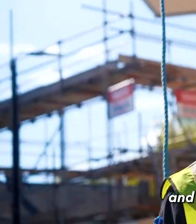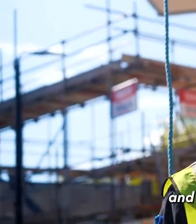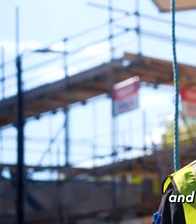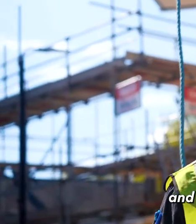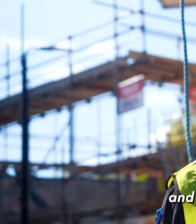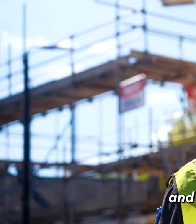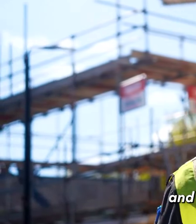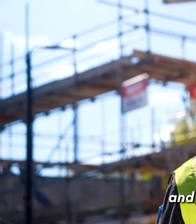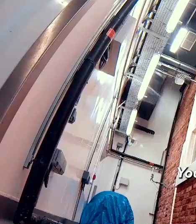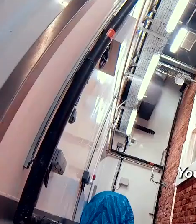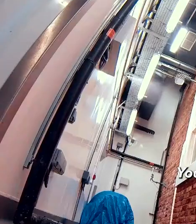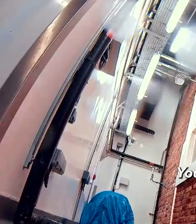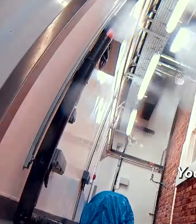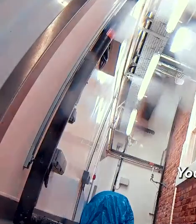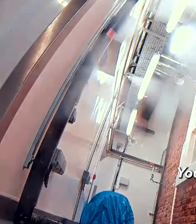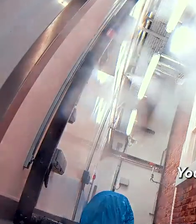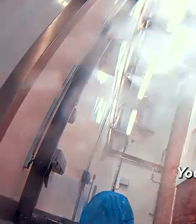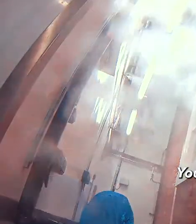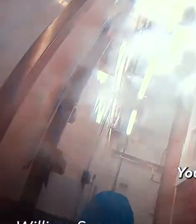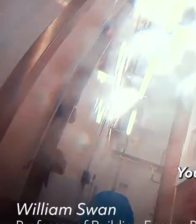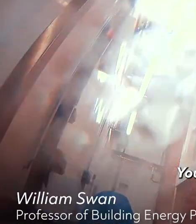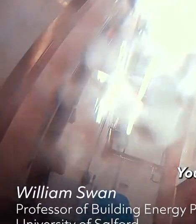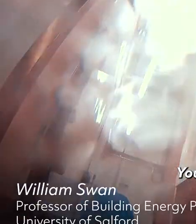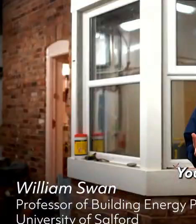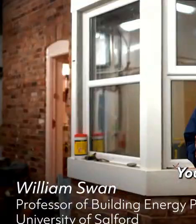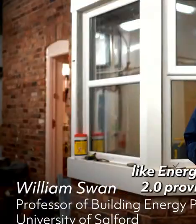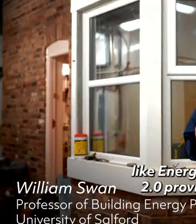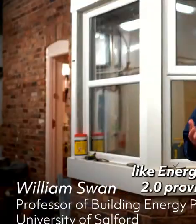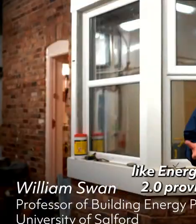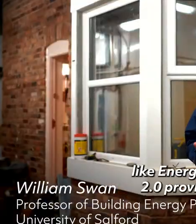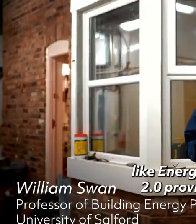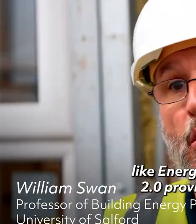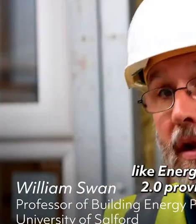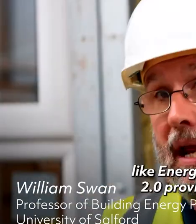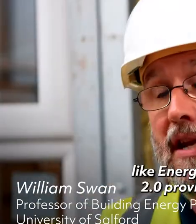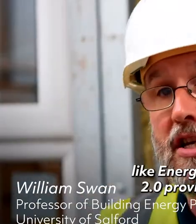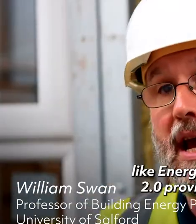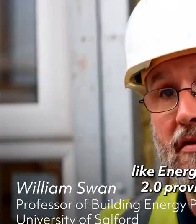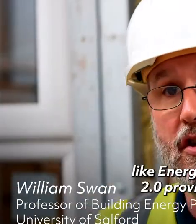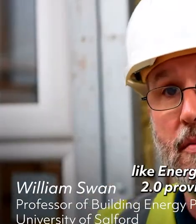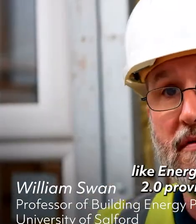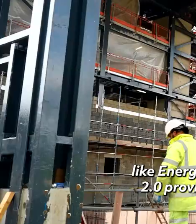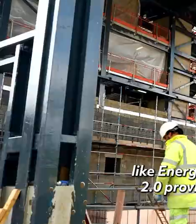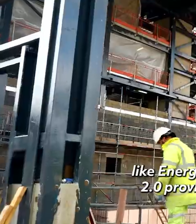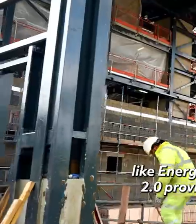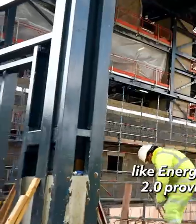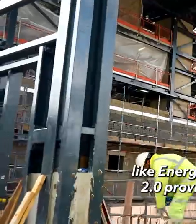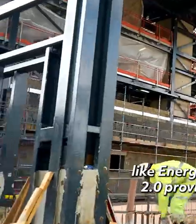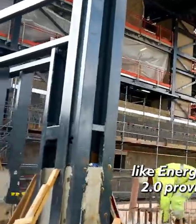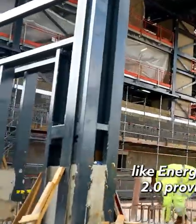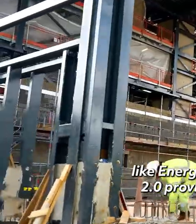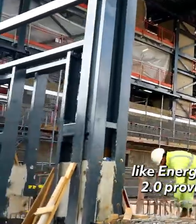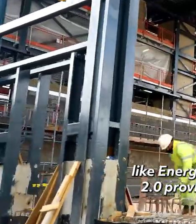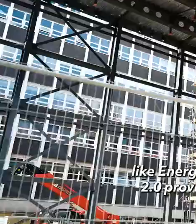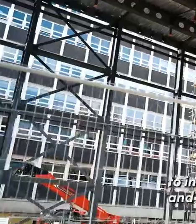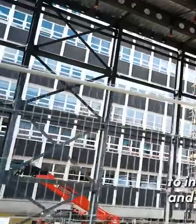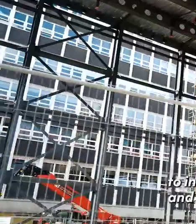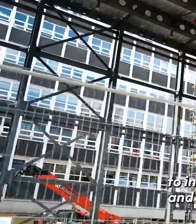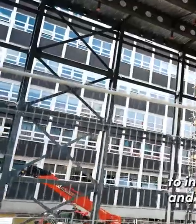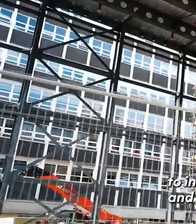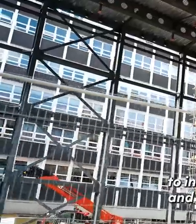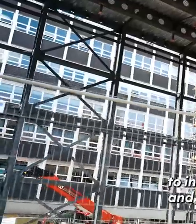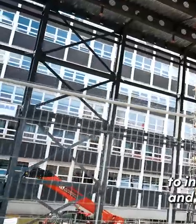we can retrofit those. You know, the opportunities that the facilities like Energy House 1 and Energy House 2 provide give us that real opportunity